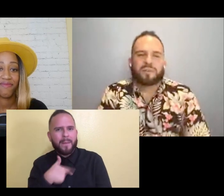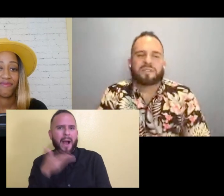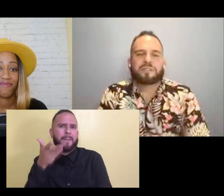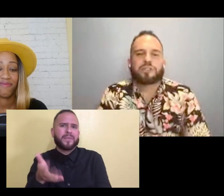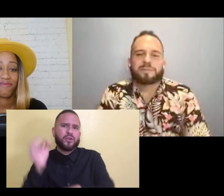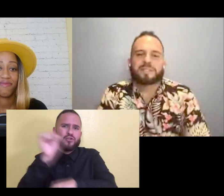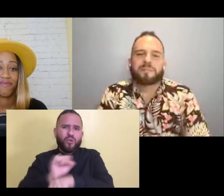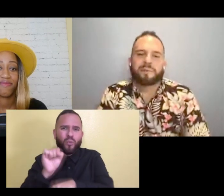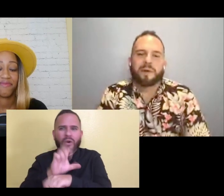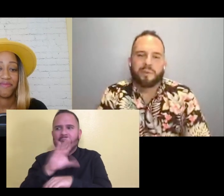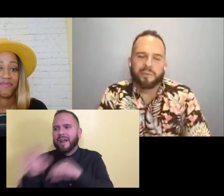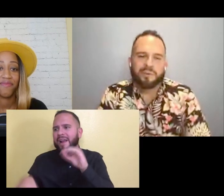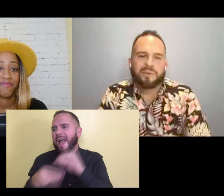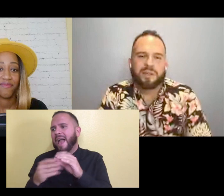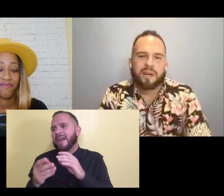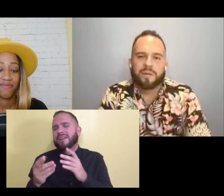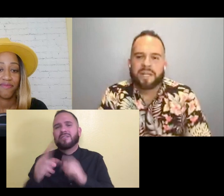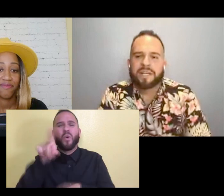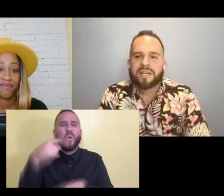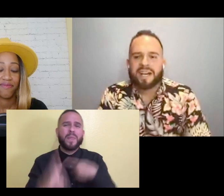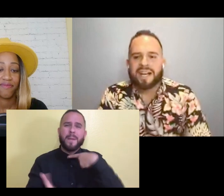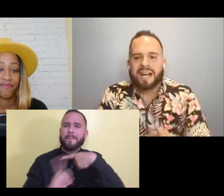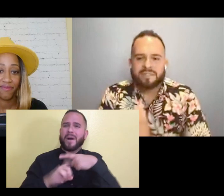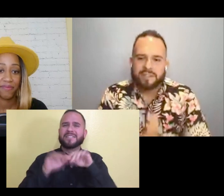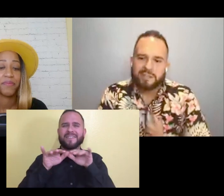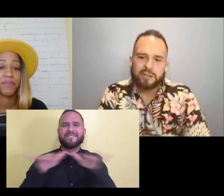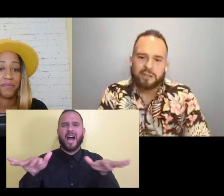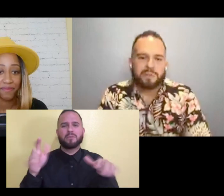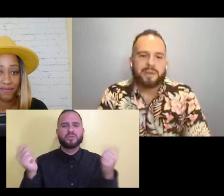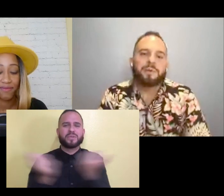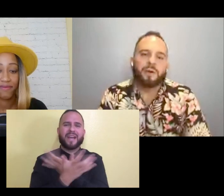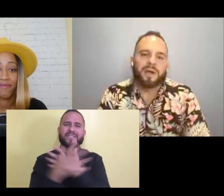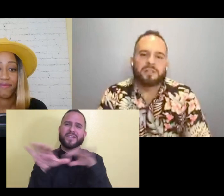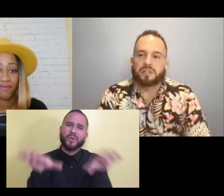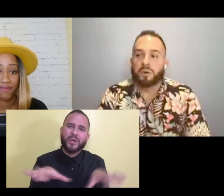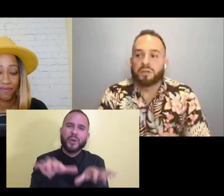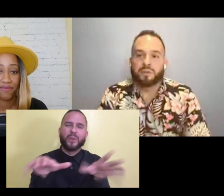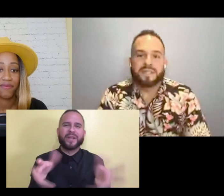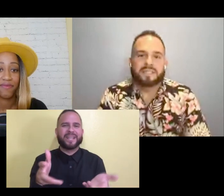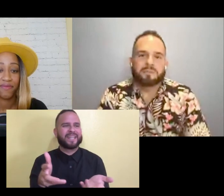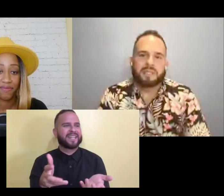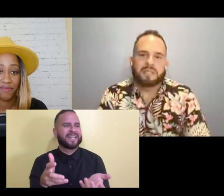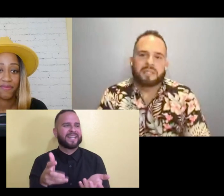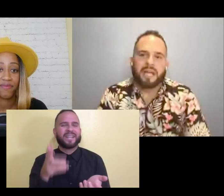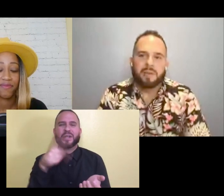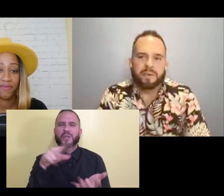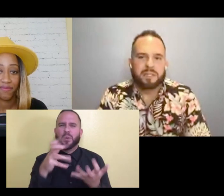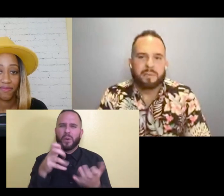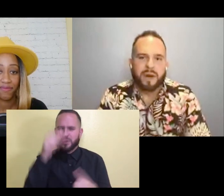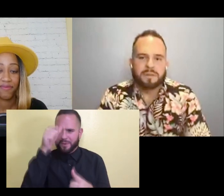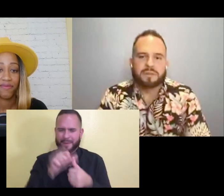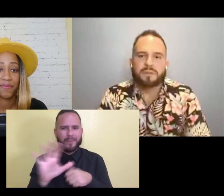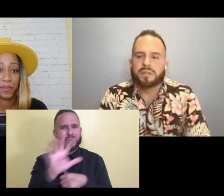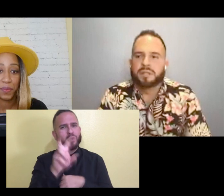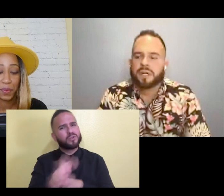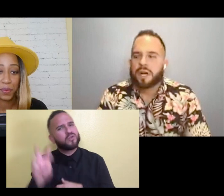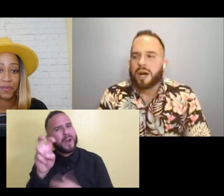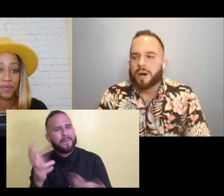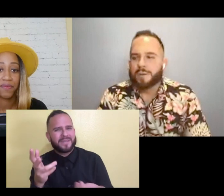you want your trips to be memorable, and having a good group of people around you or doing something good like building a bottle